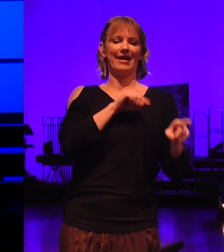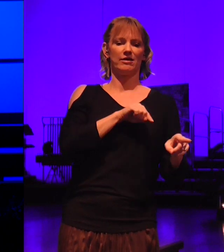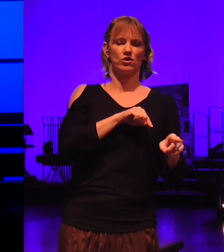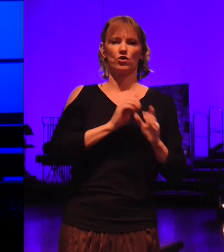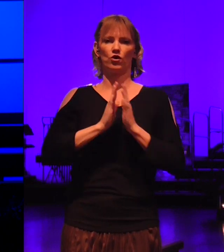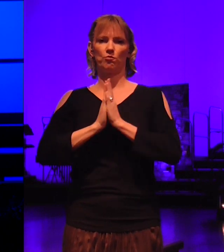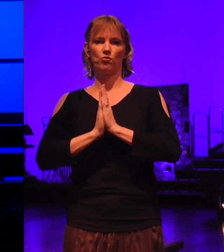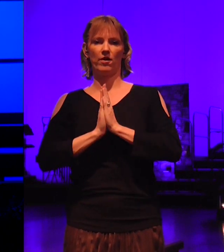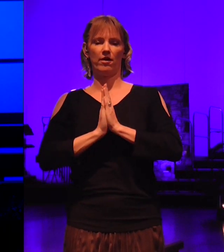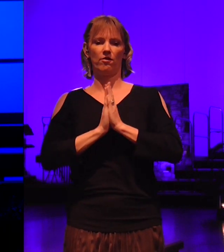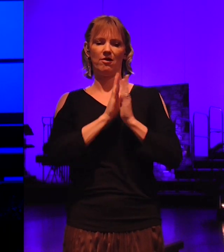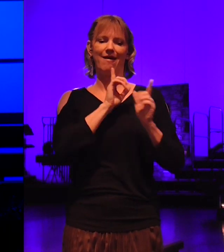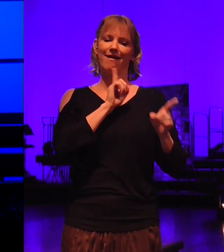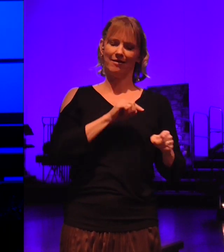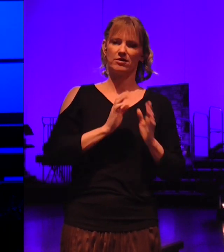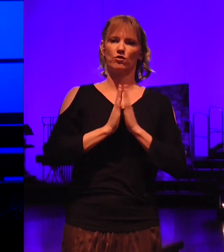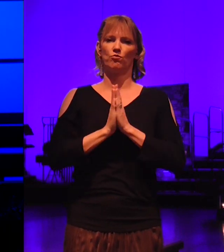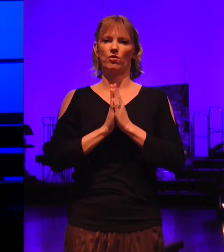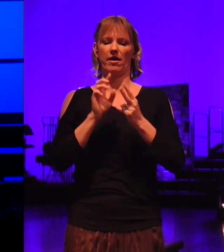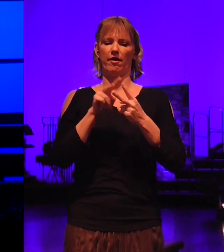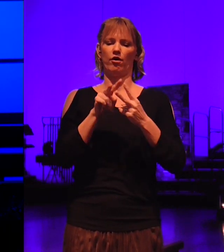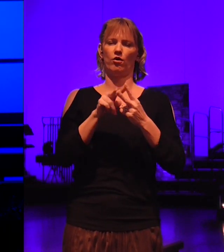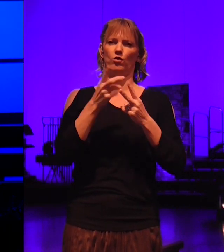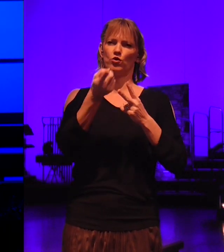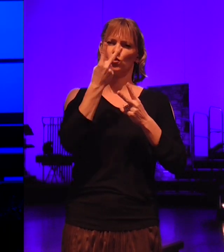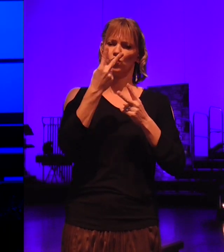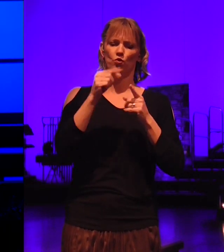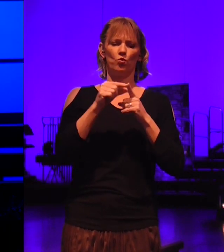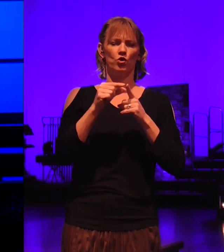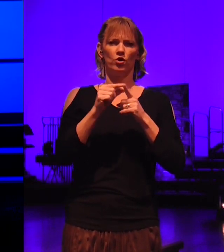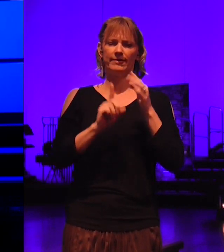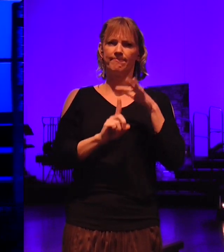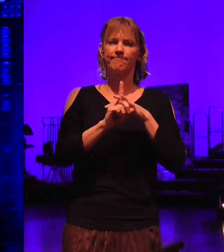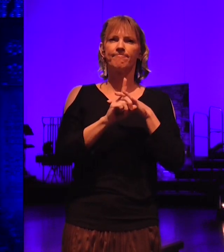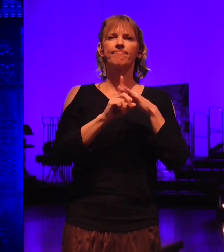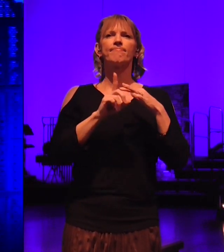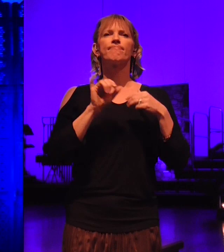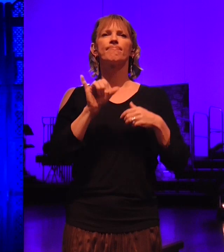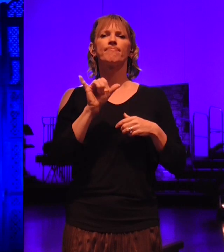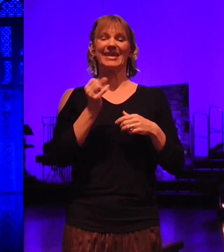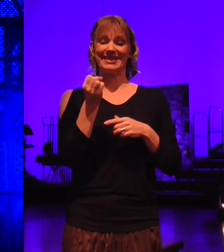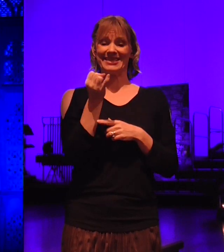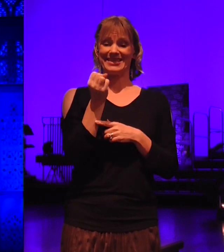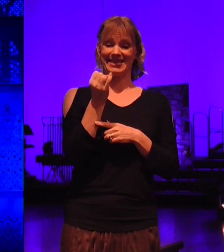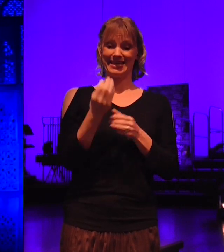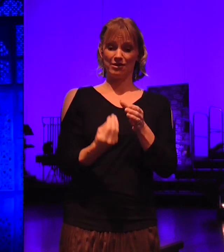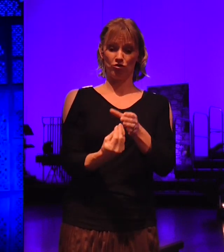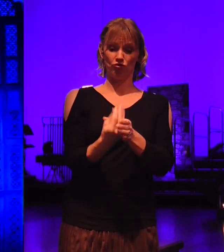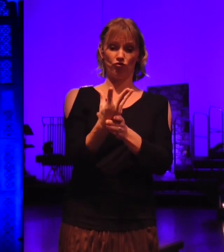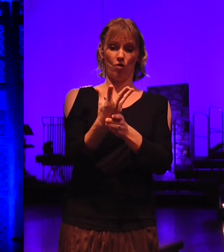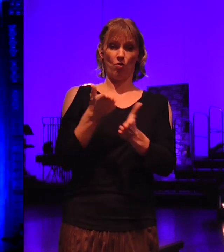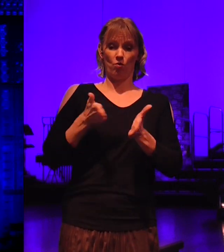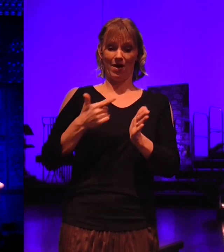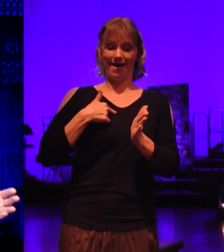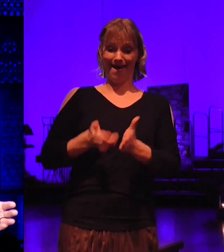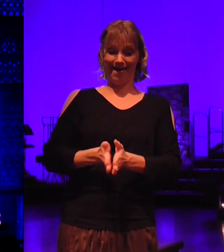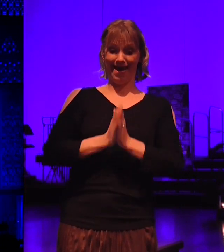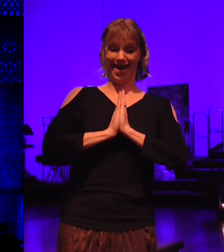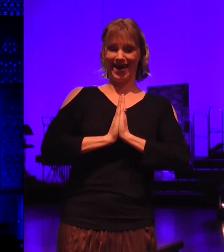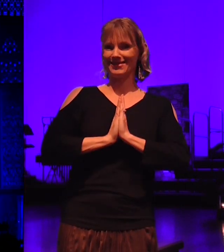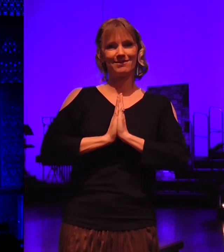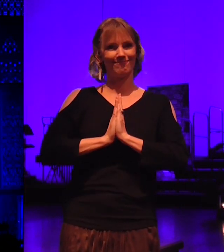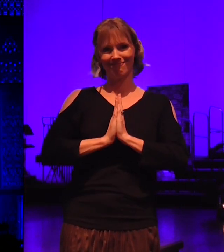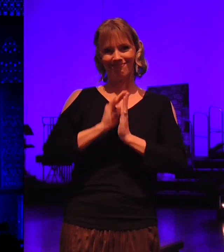prayer. These seeds didn't always grow the way that I asked them to, but they've worked